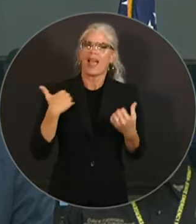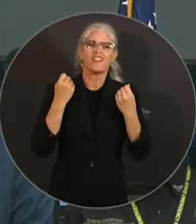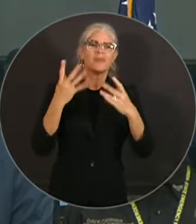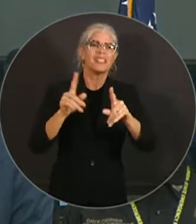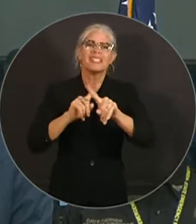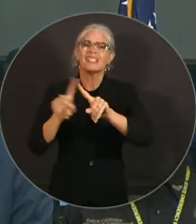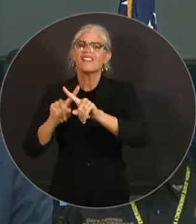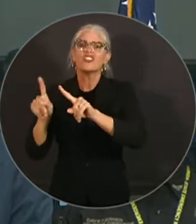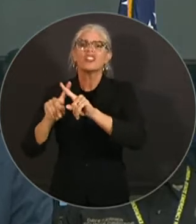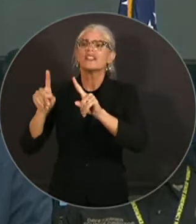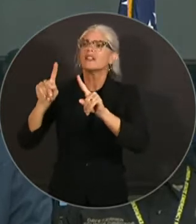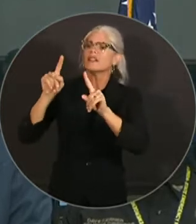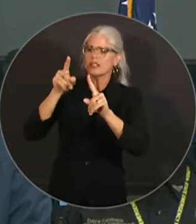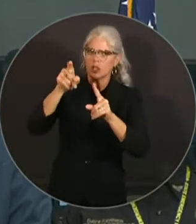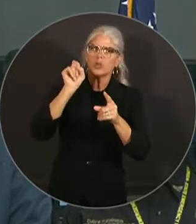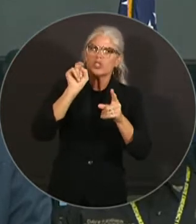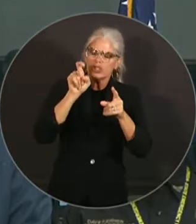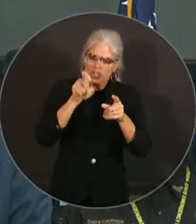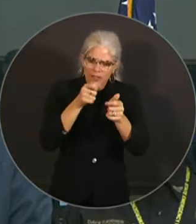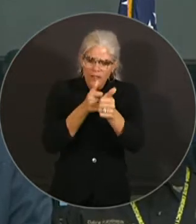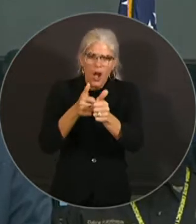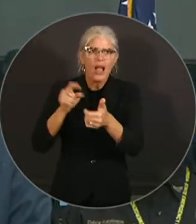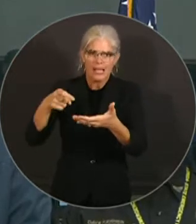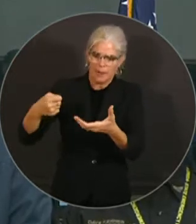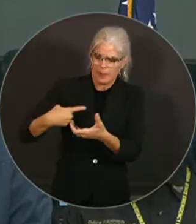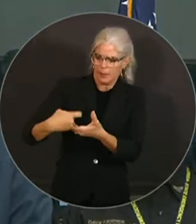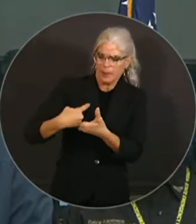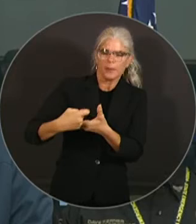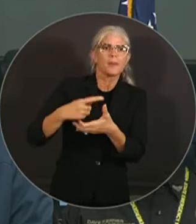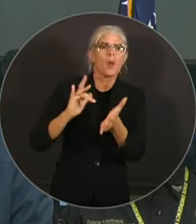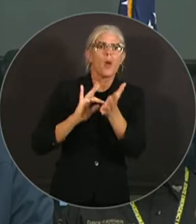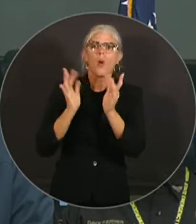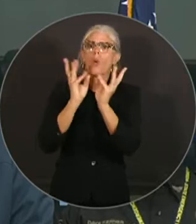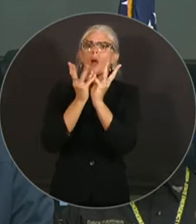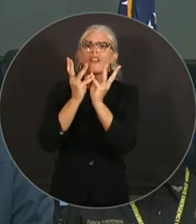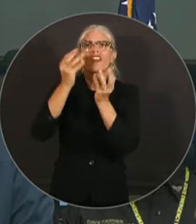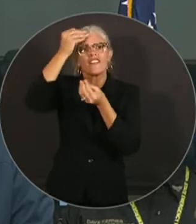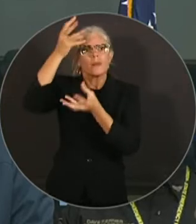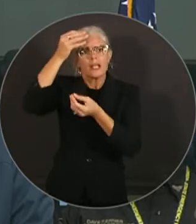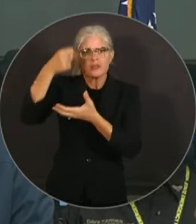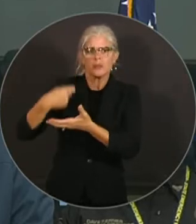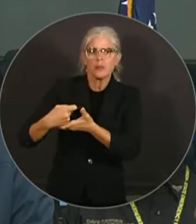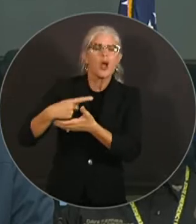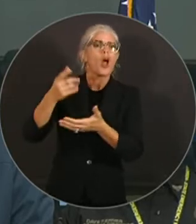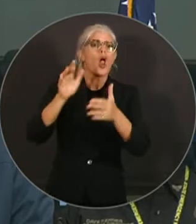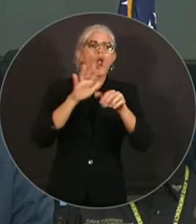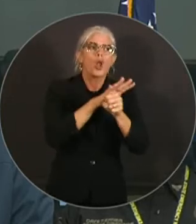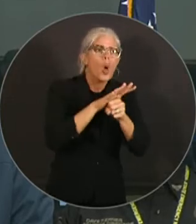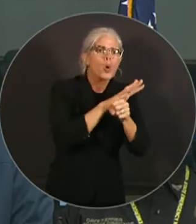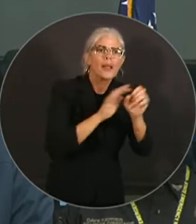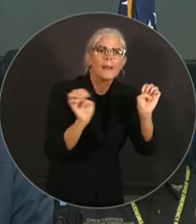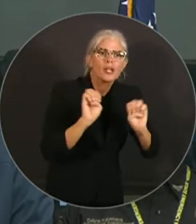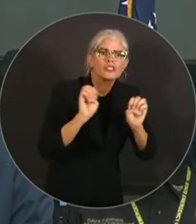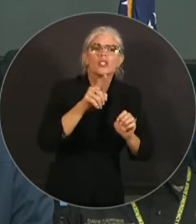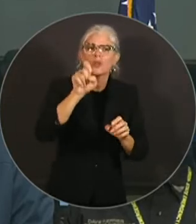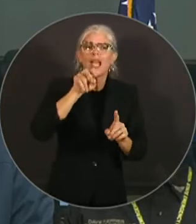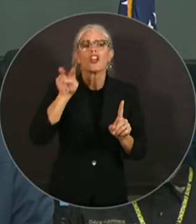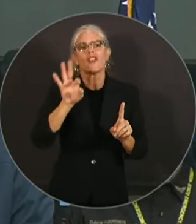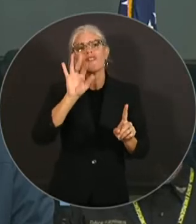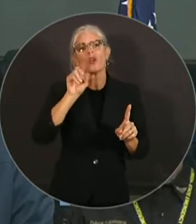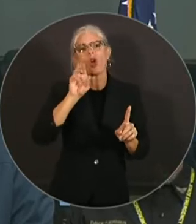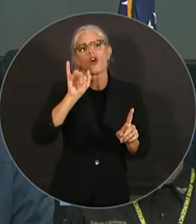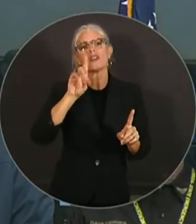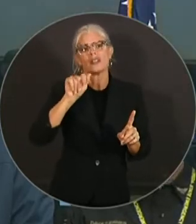always follow the warnings of your local officials. Connect with your local county emergency management by visiting